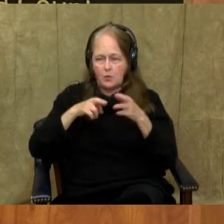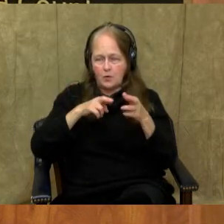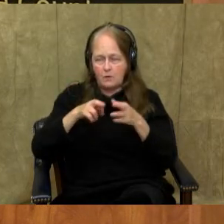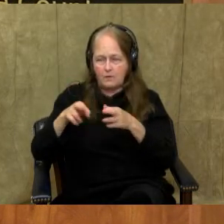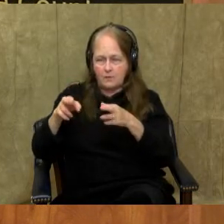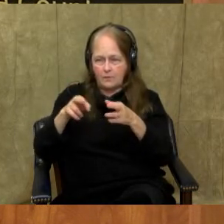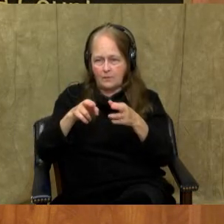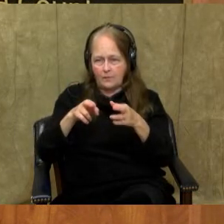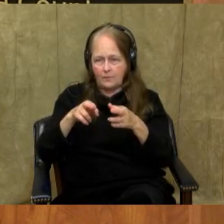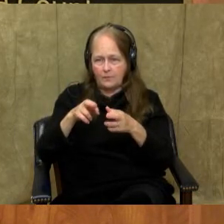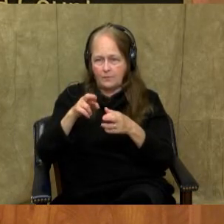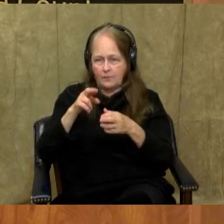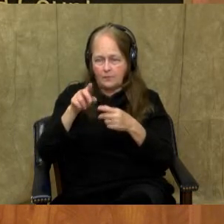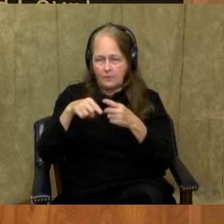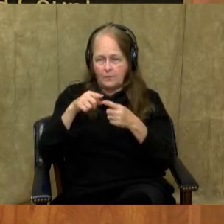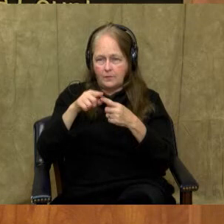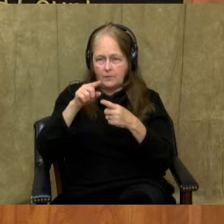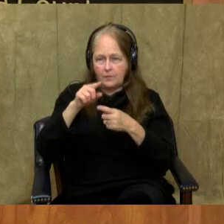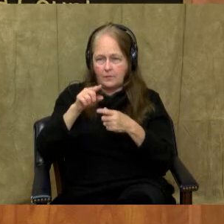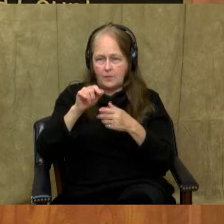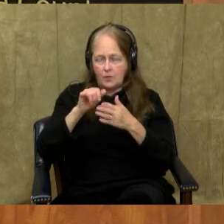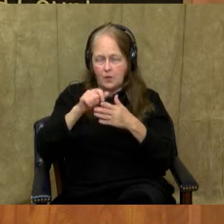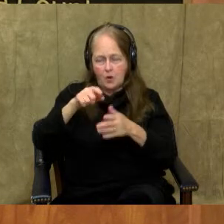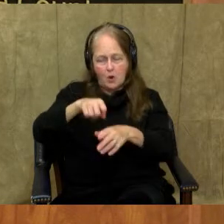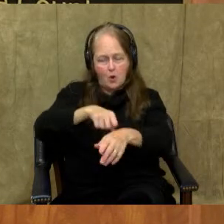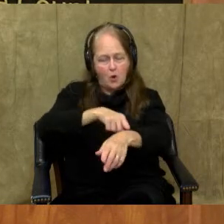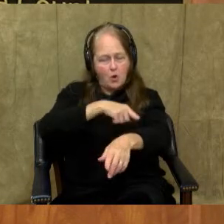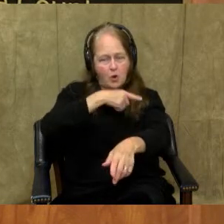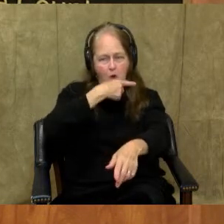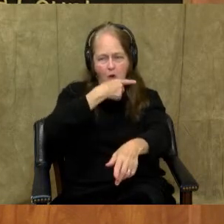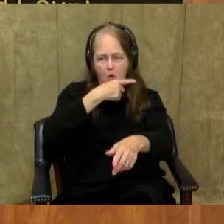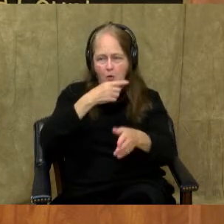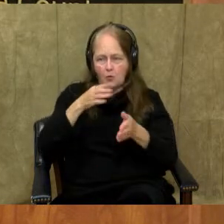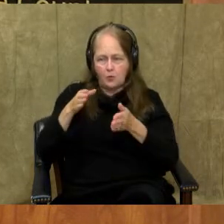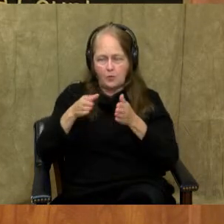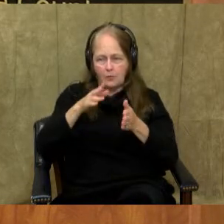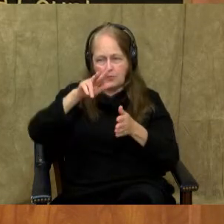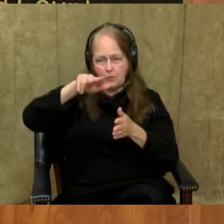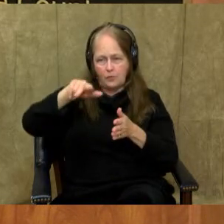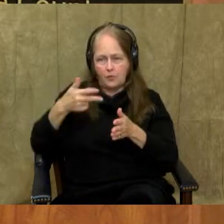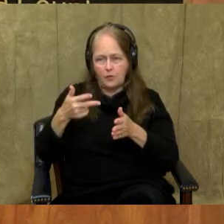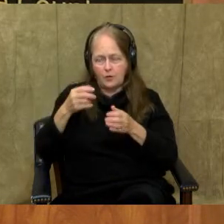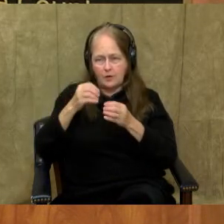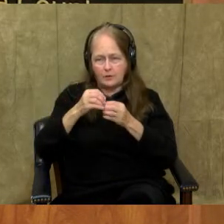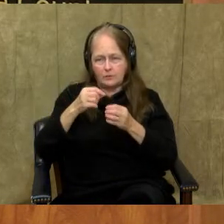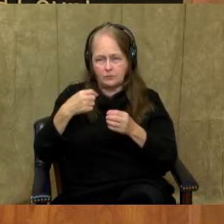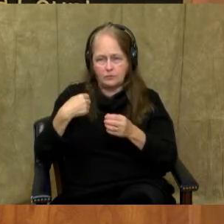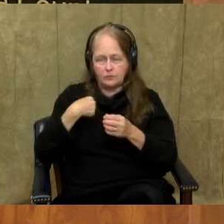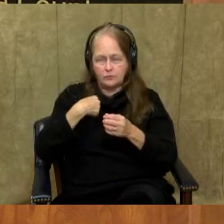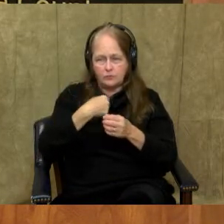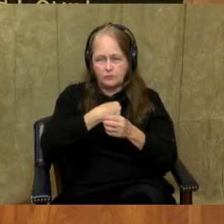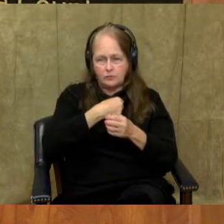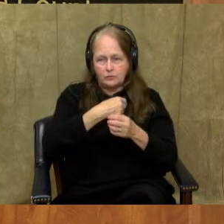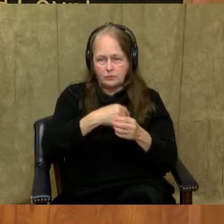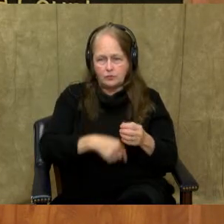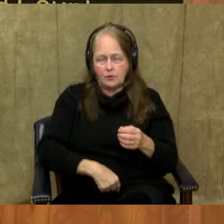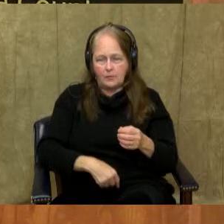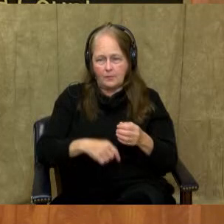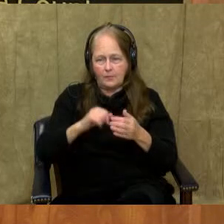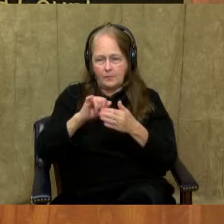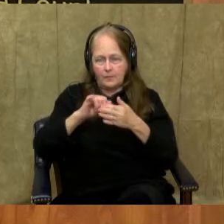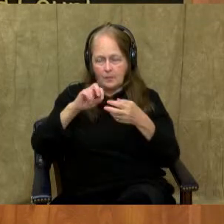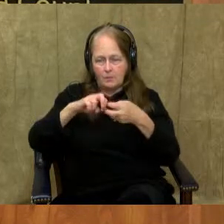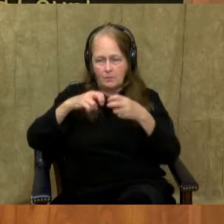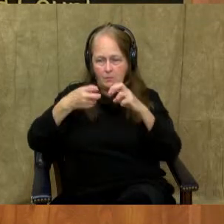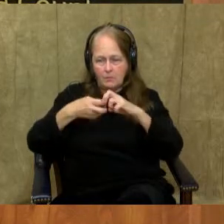Yangtze River. It's the longest in Asia and the third longest in China. But one of the problems